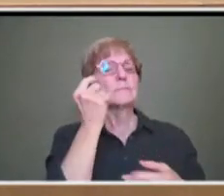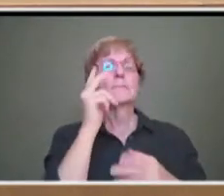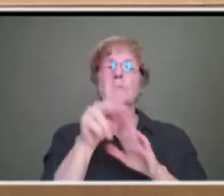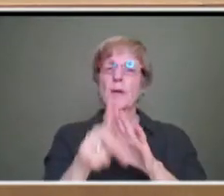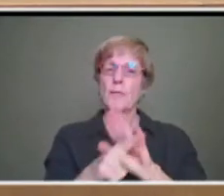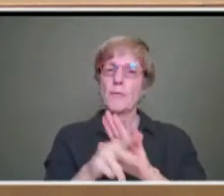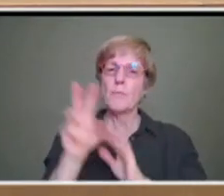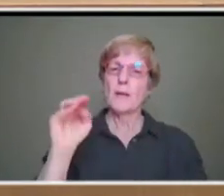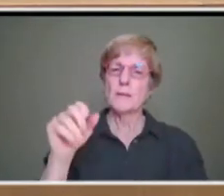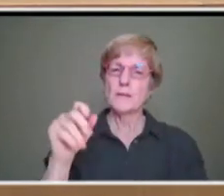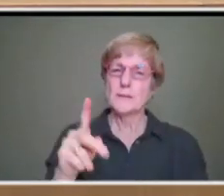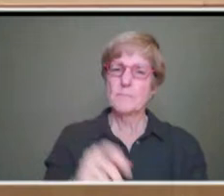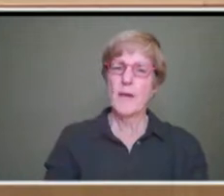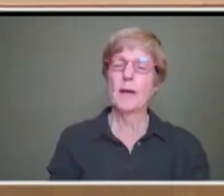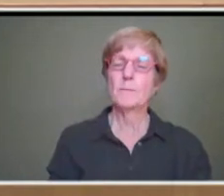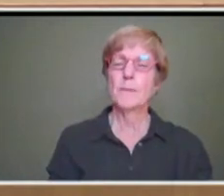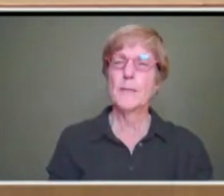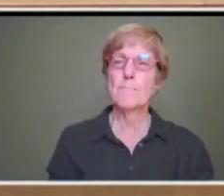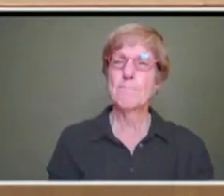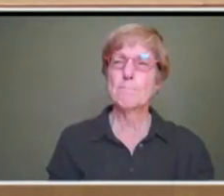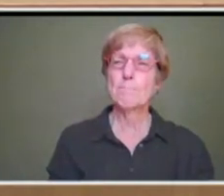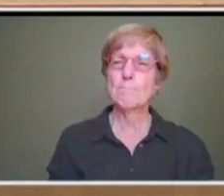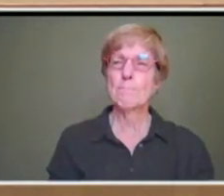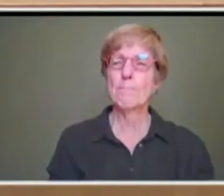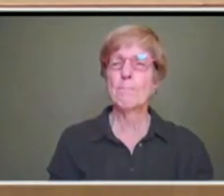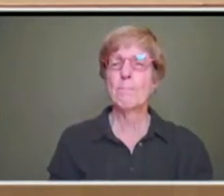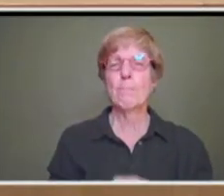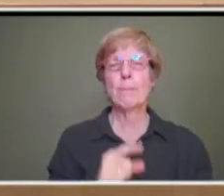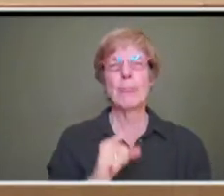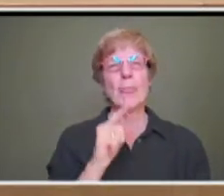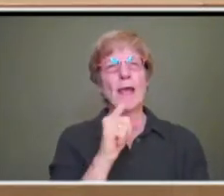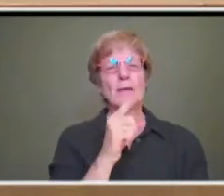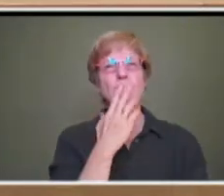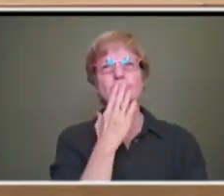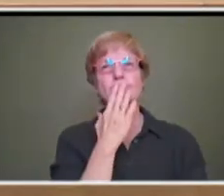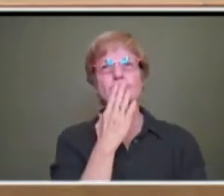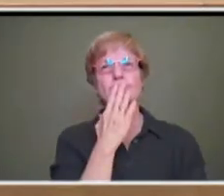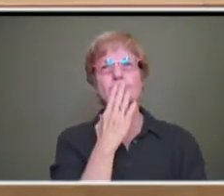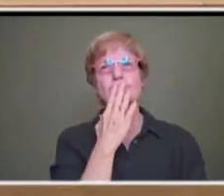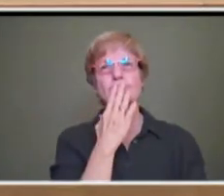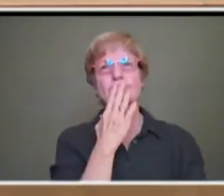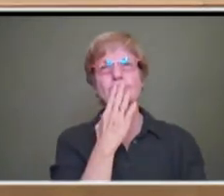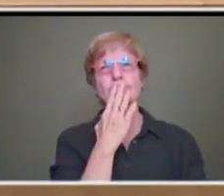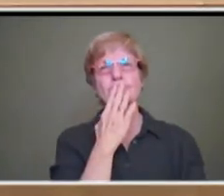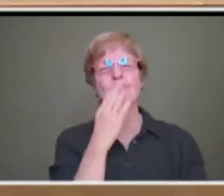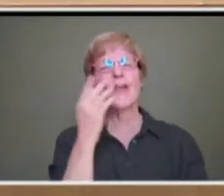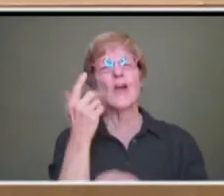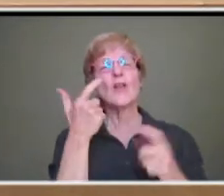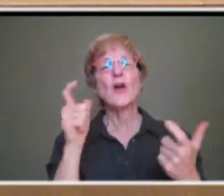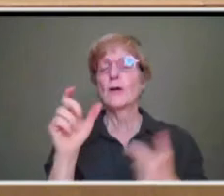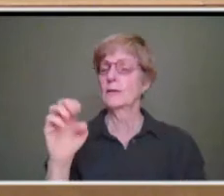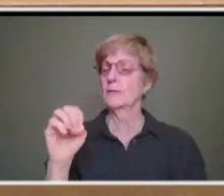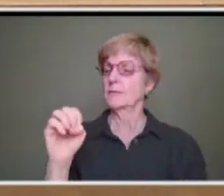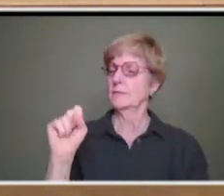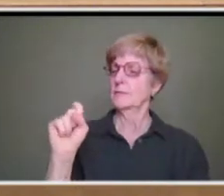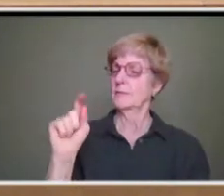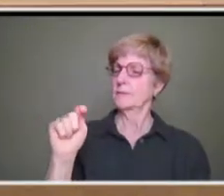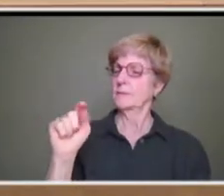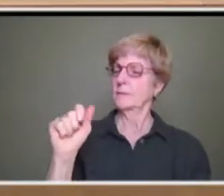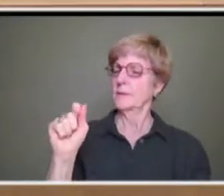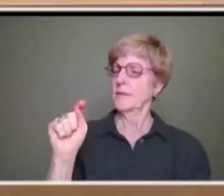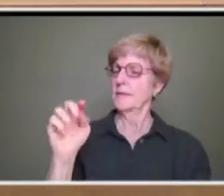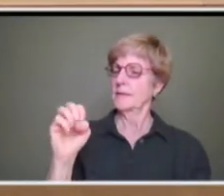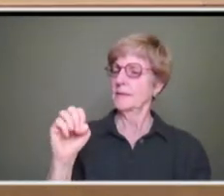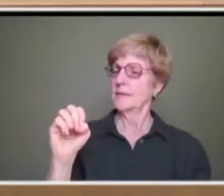map these out I would call them large kind of estate lots that are zoned